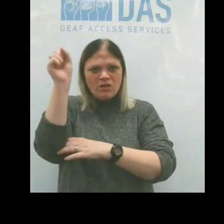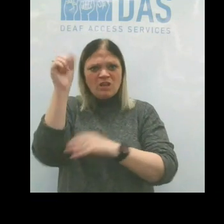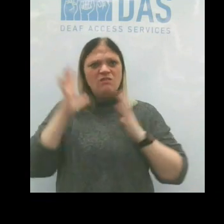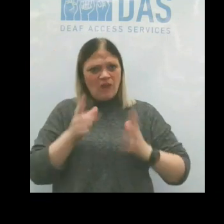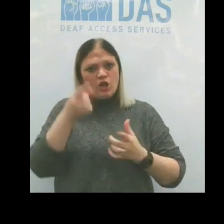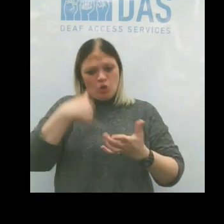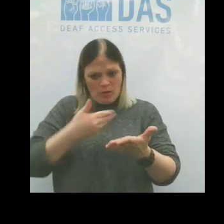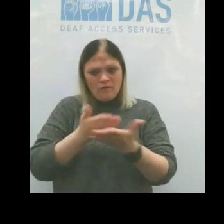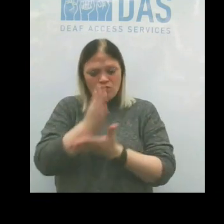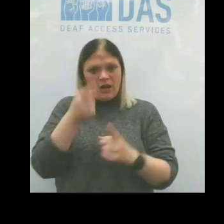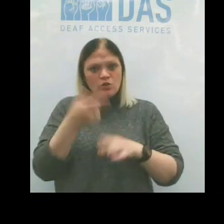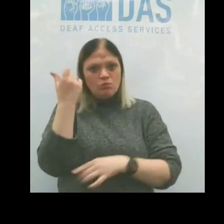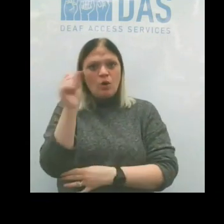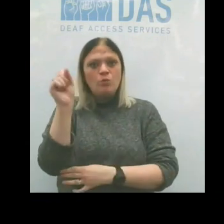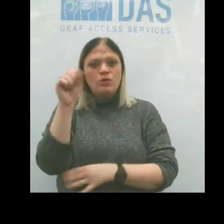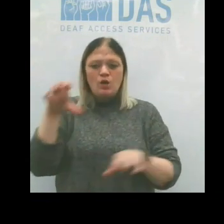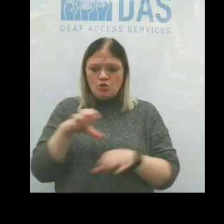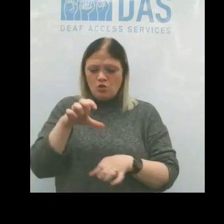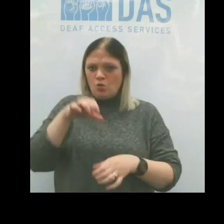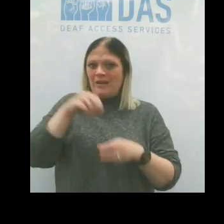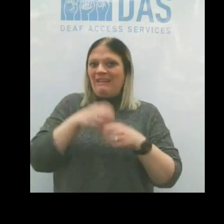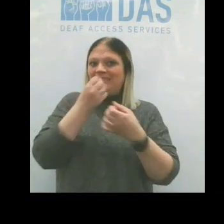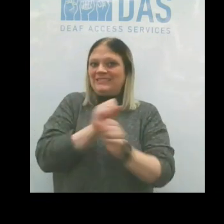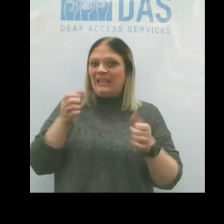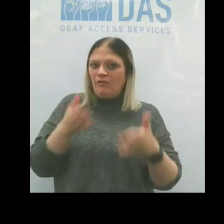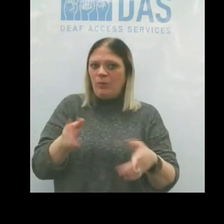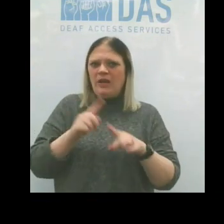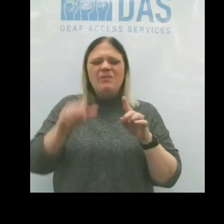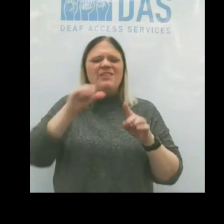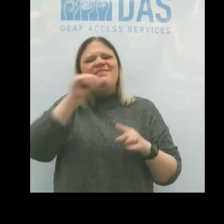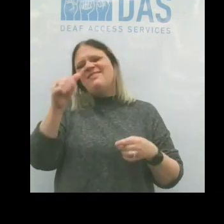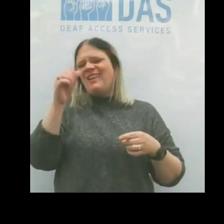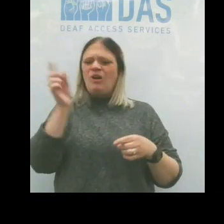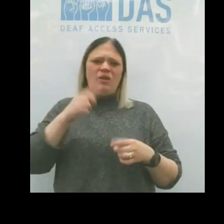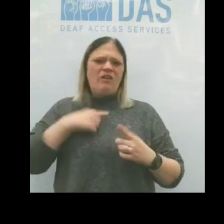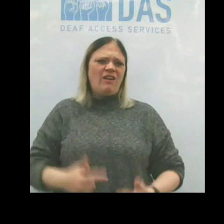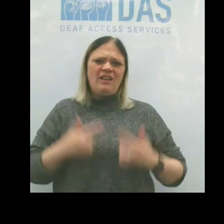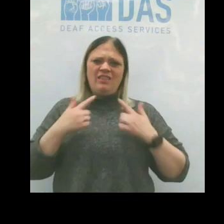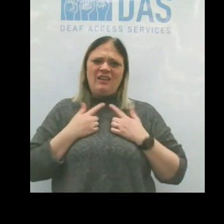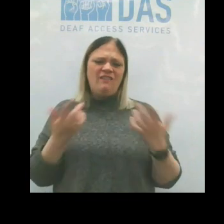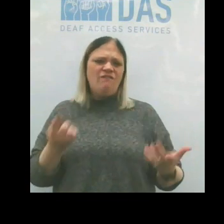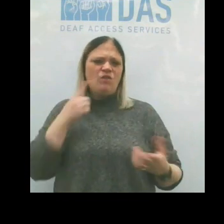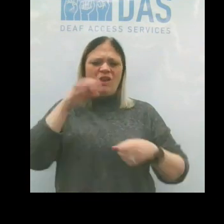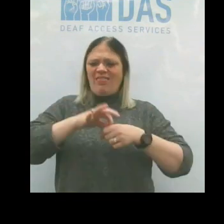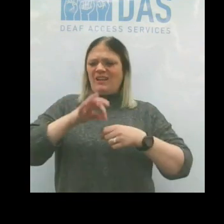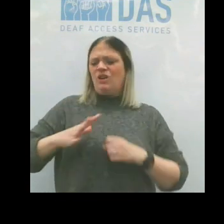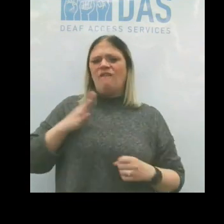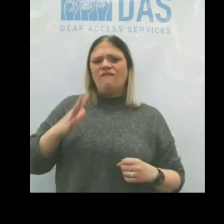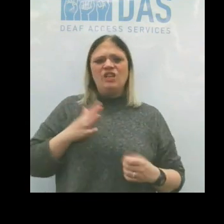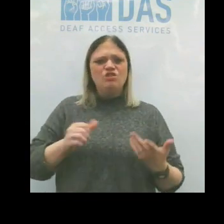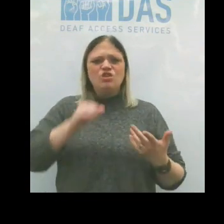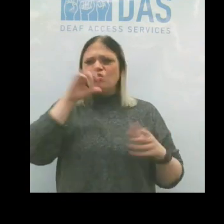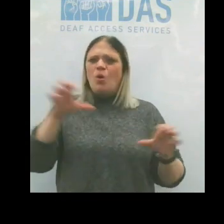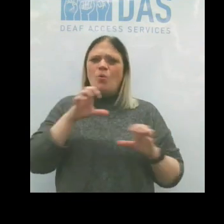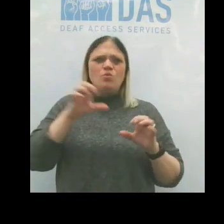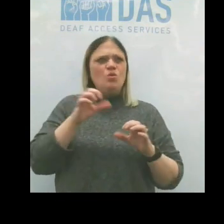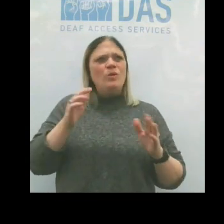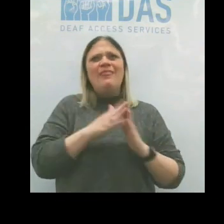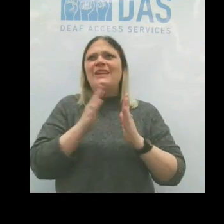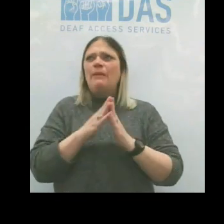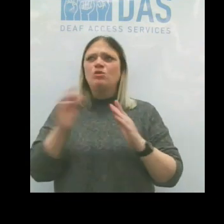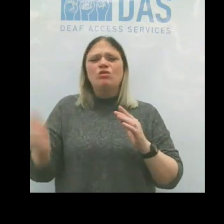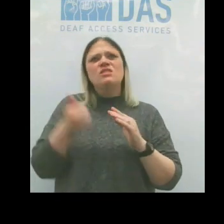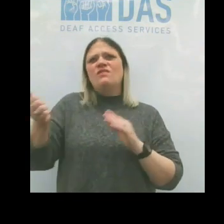have a right to protest. Do it in a safe manner, but don't do it in the neighborhoods of elected officials. Don't do it in the neighborhoods of other